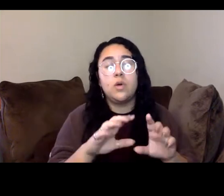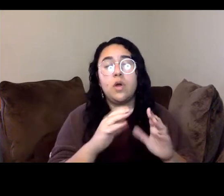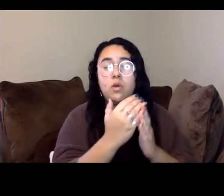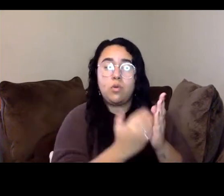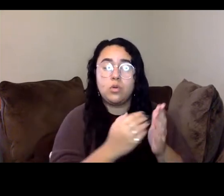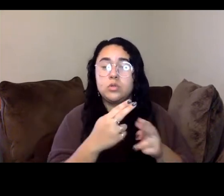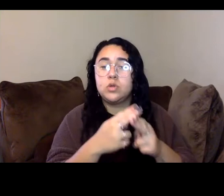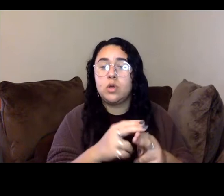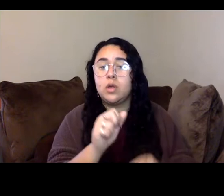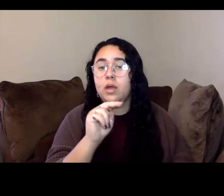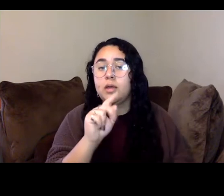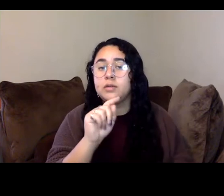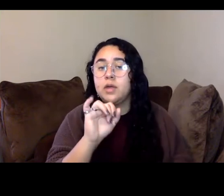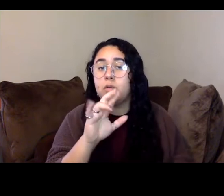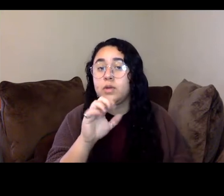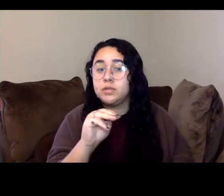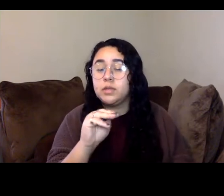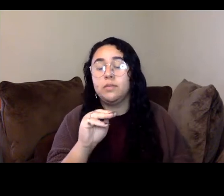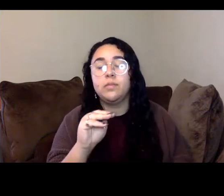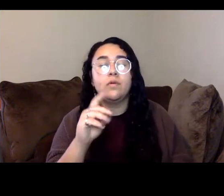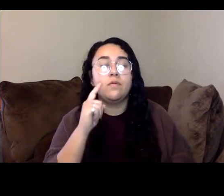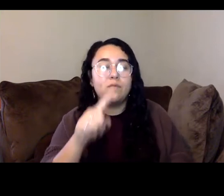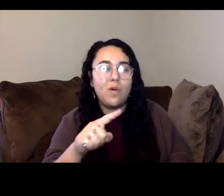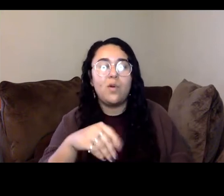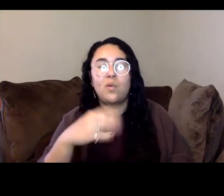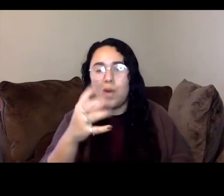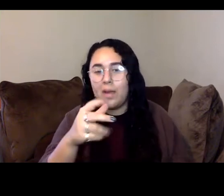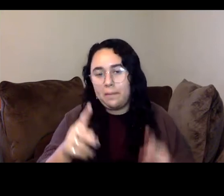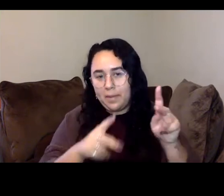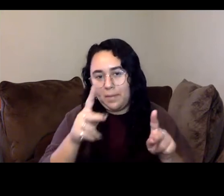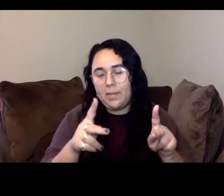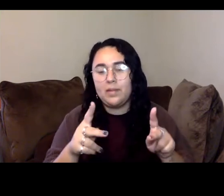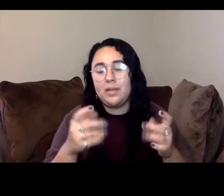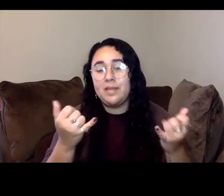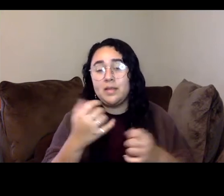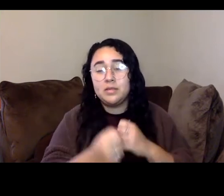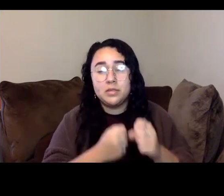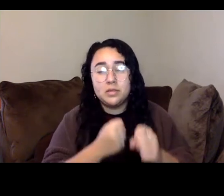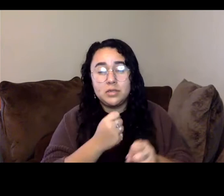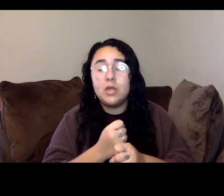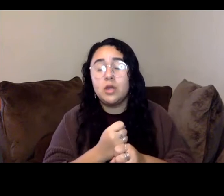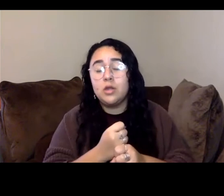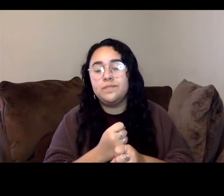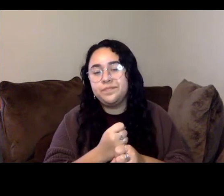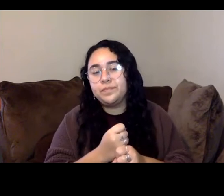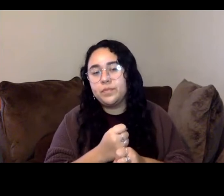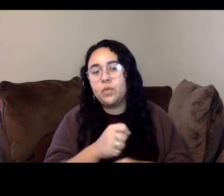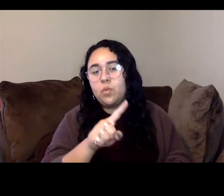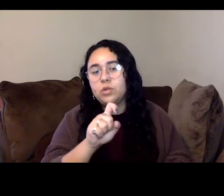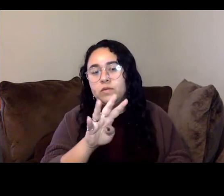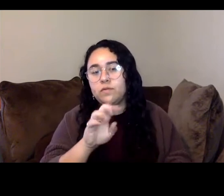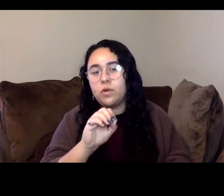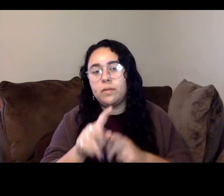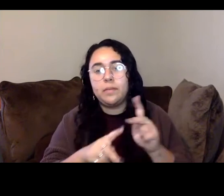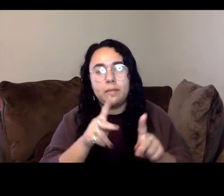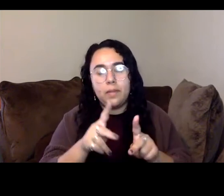So this course is a year-long journey. This year we have 140 folks from all sectors, all professions, who are coming together